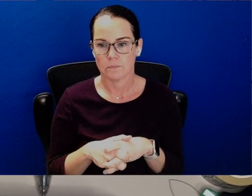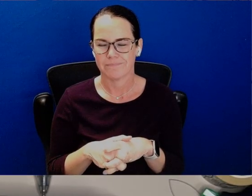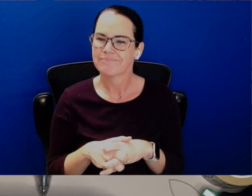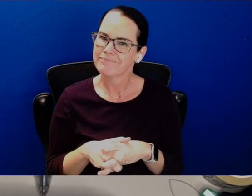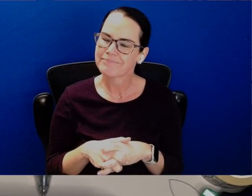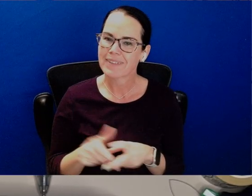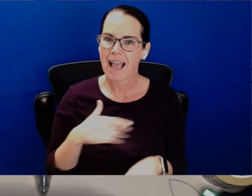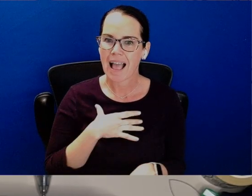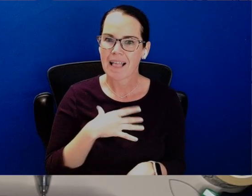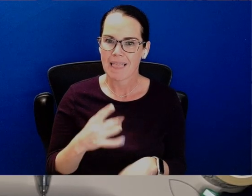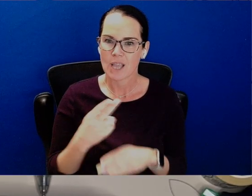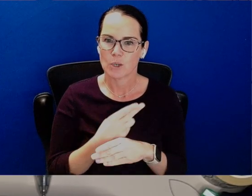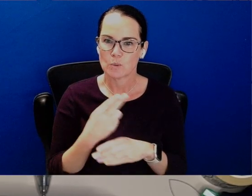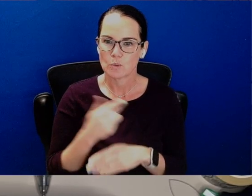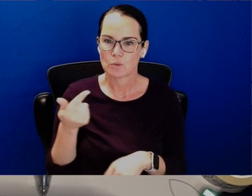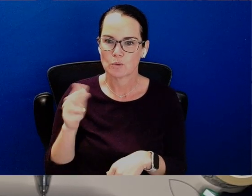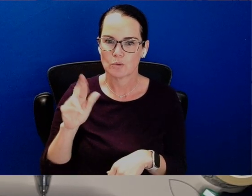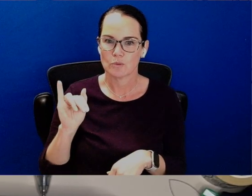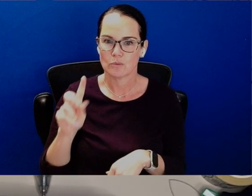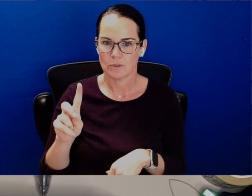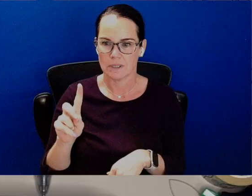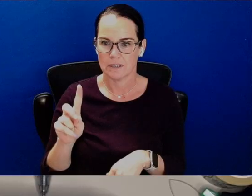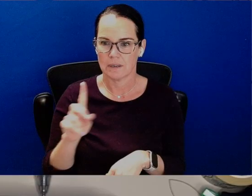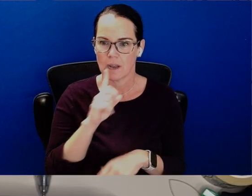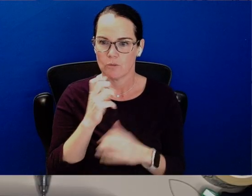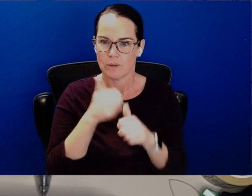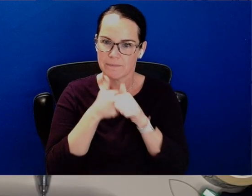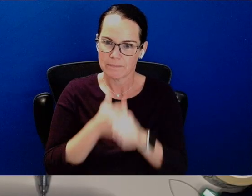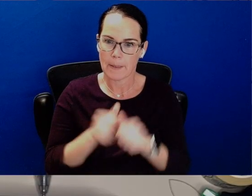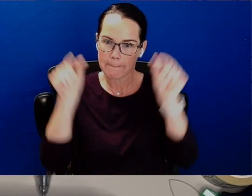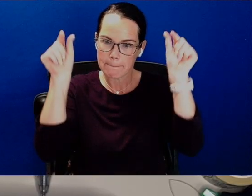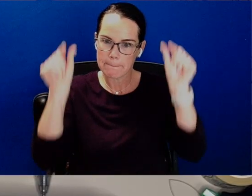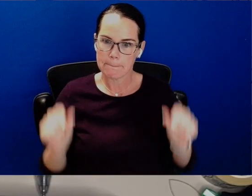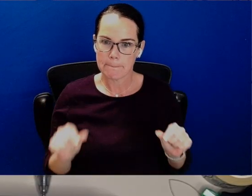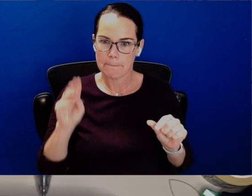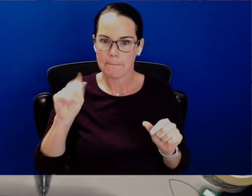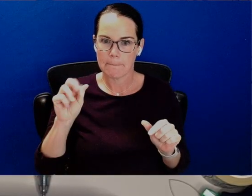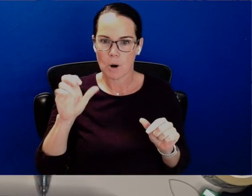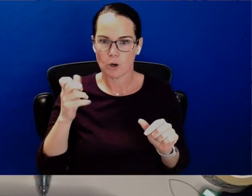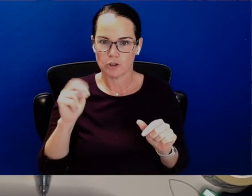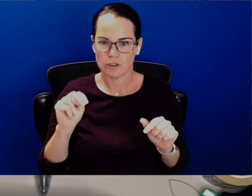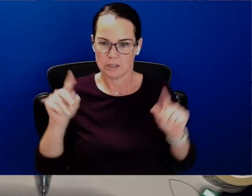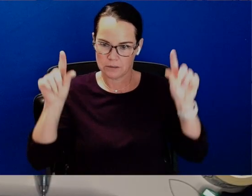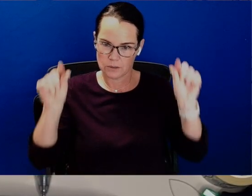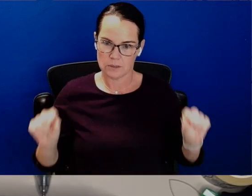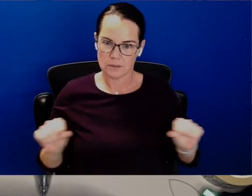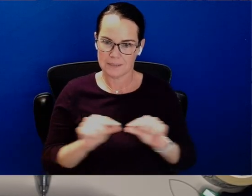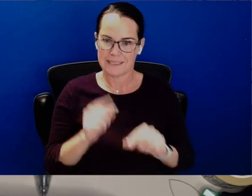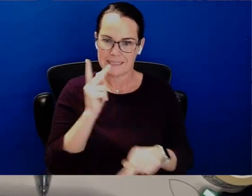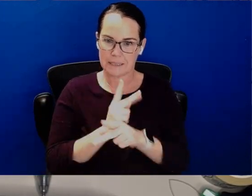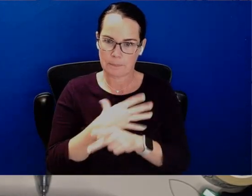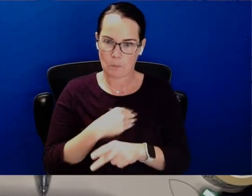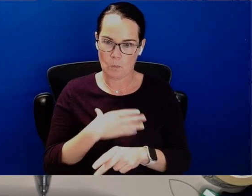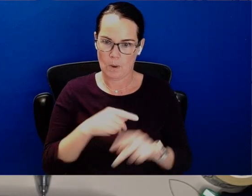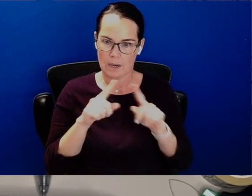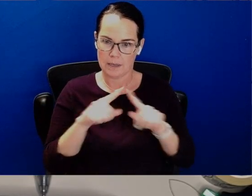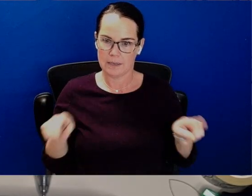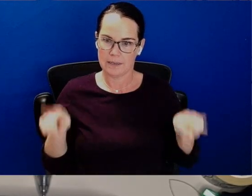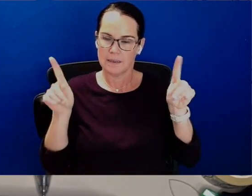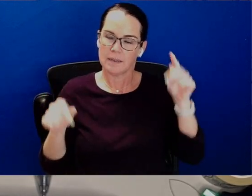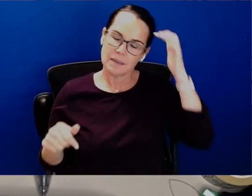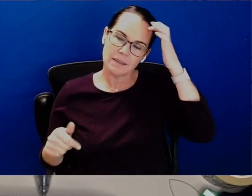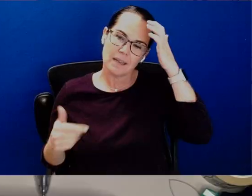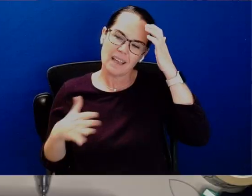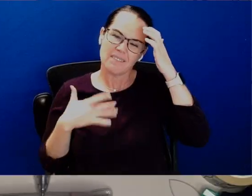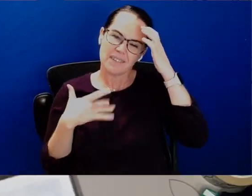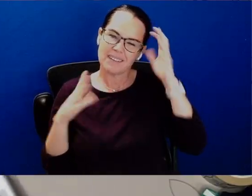I really like using the grid and maintaining the margins for the most part. I feel like it